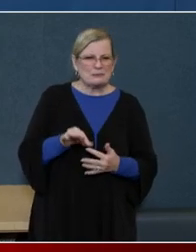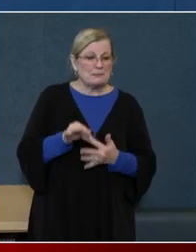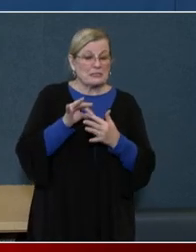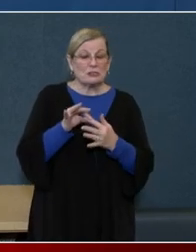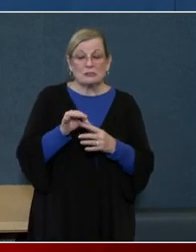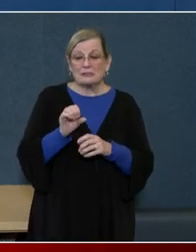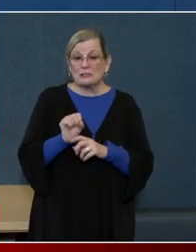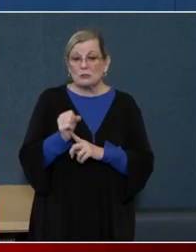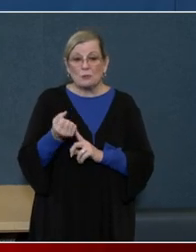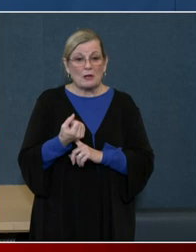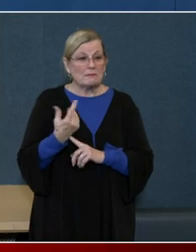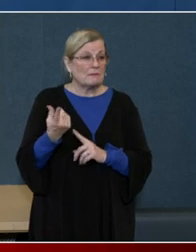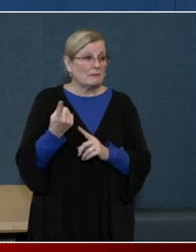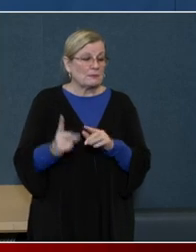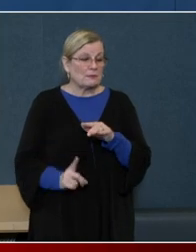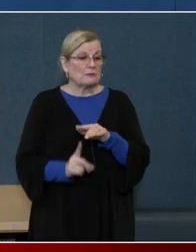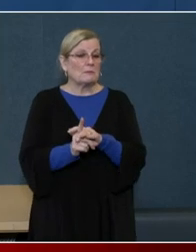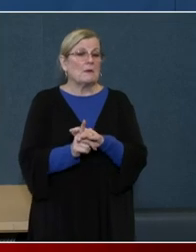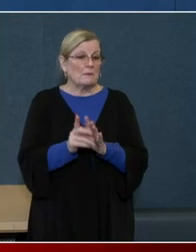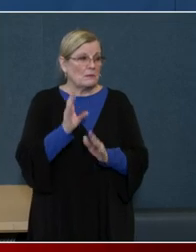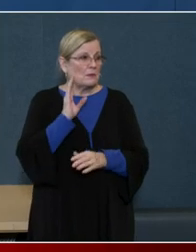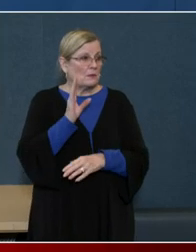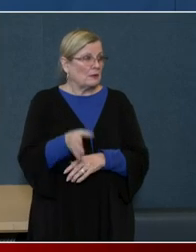and conditions for staff.